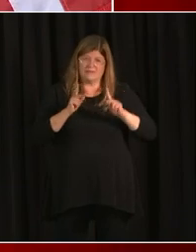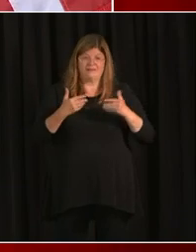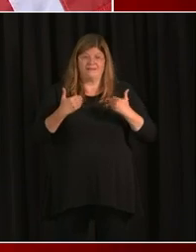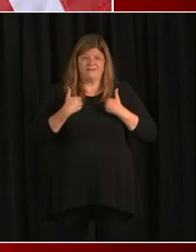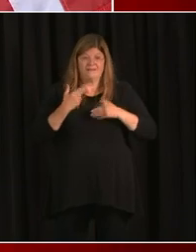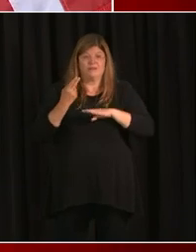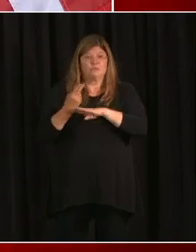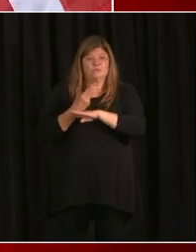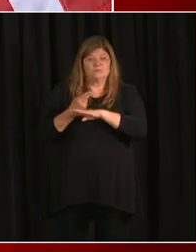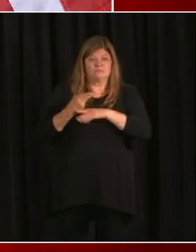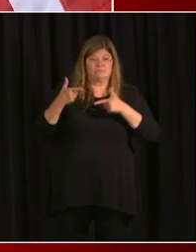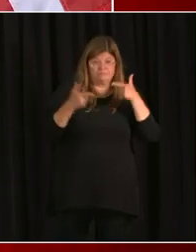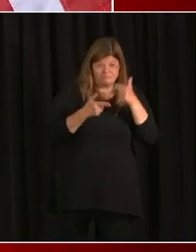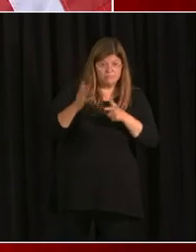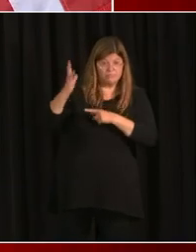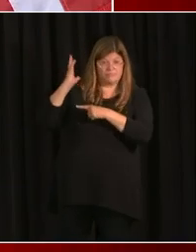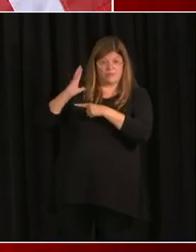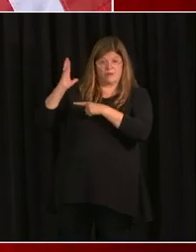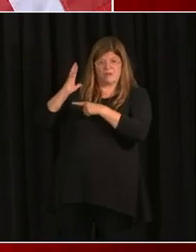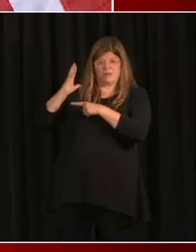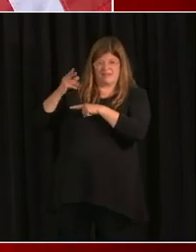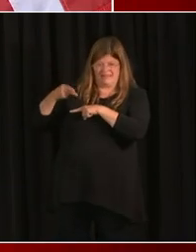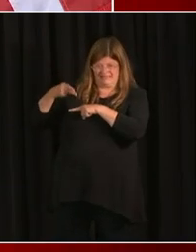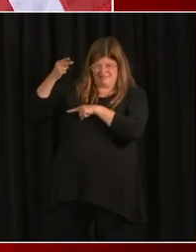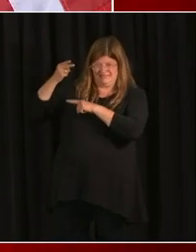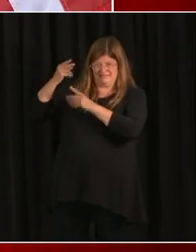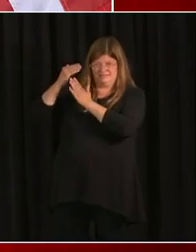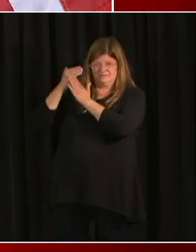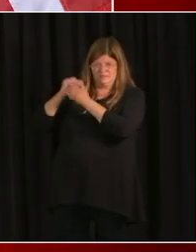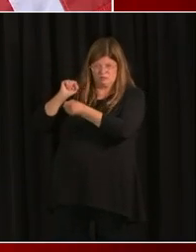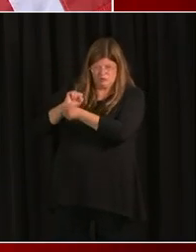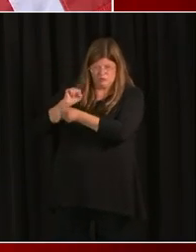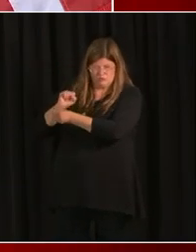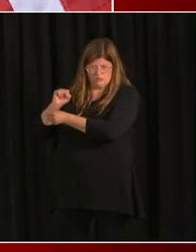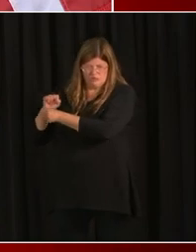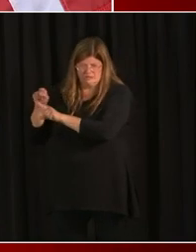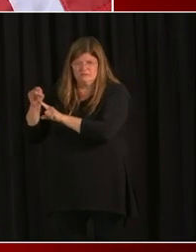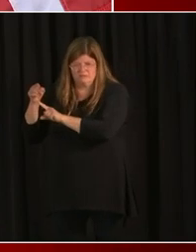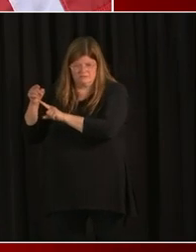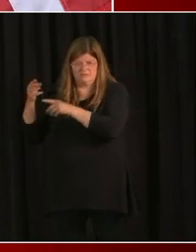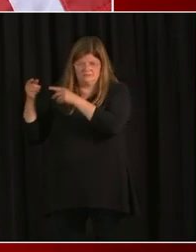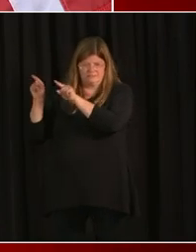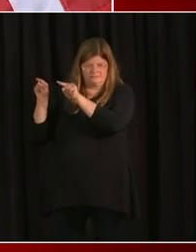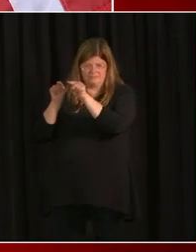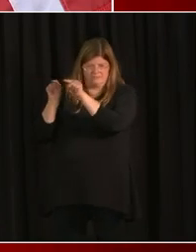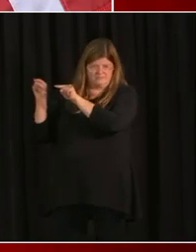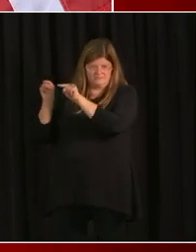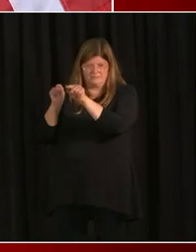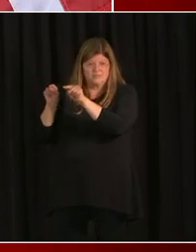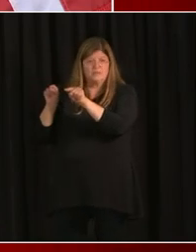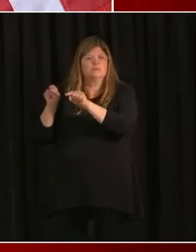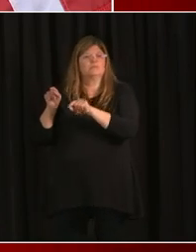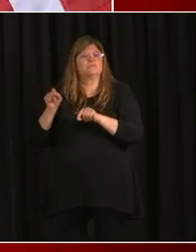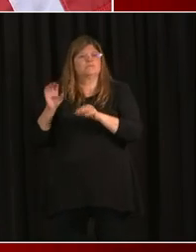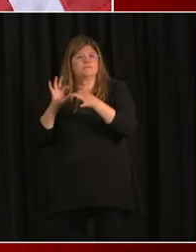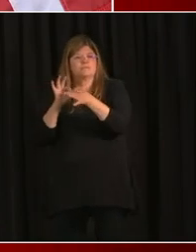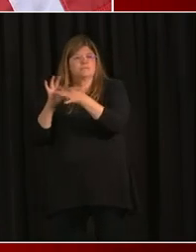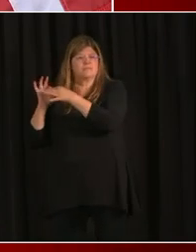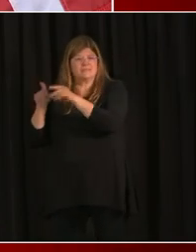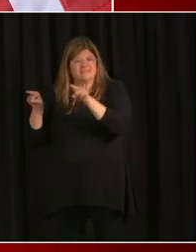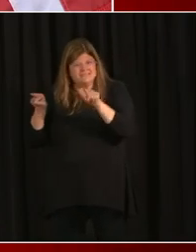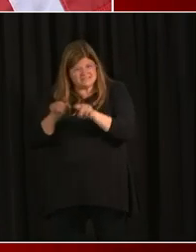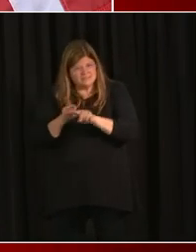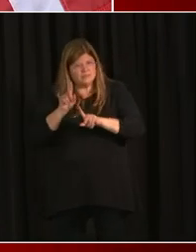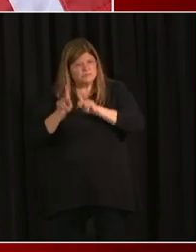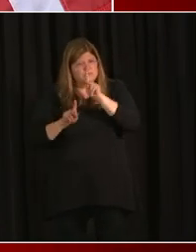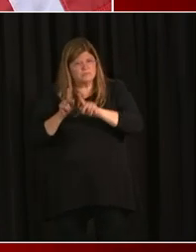gun before, may have been in police custody before, may have been charged with carrying a firearm without